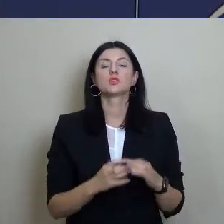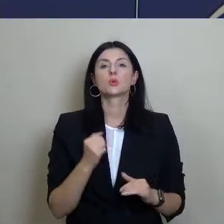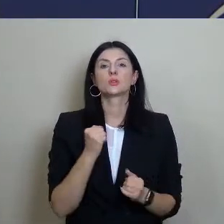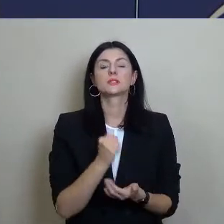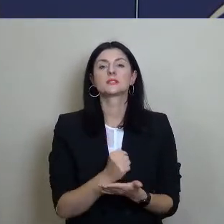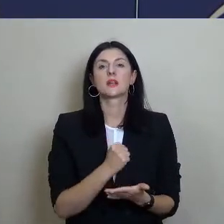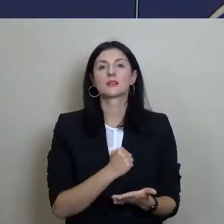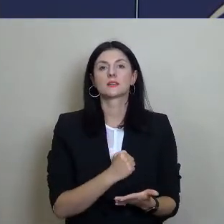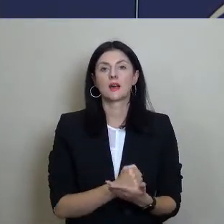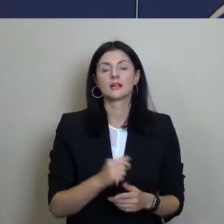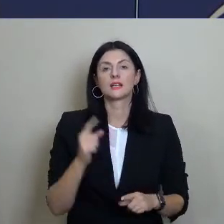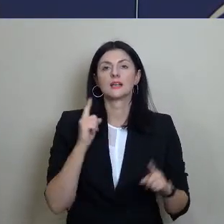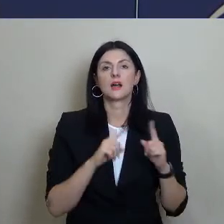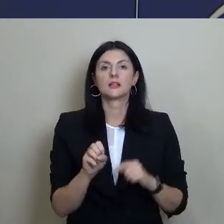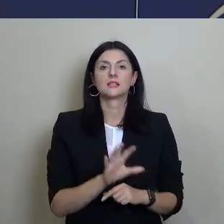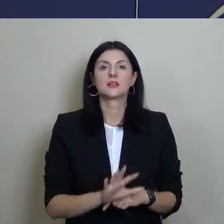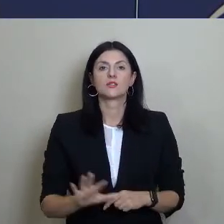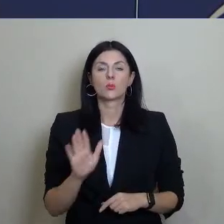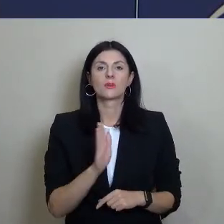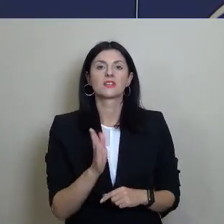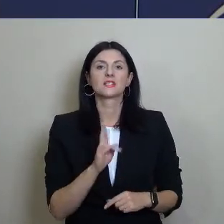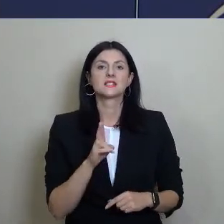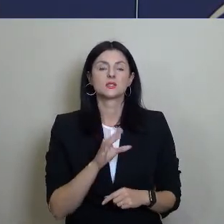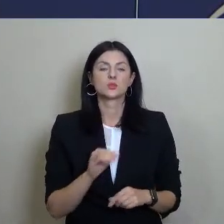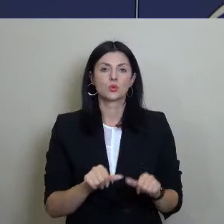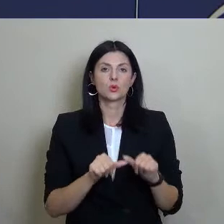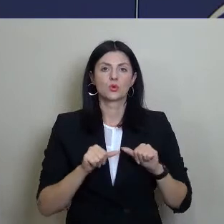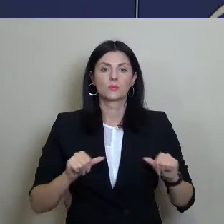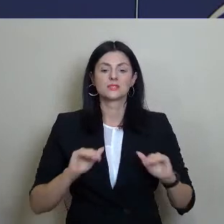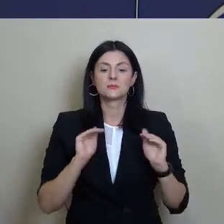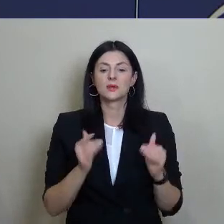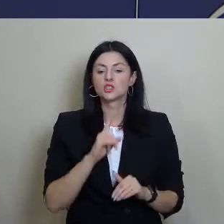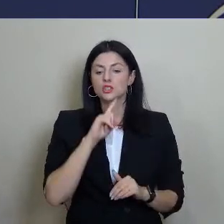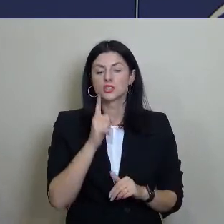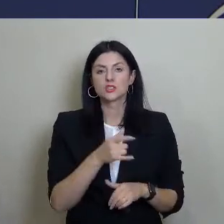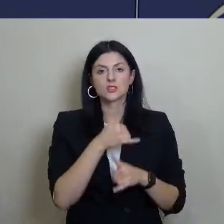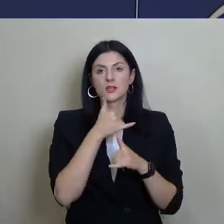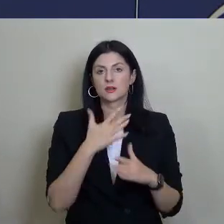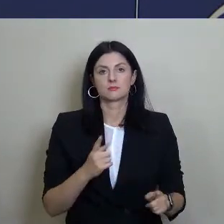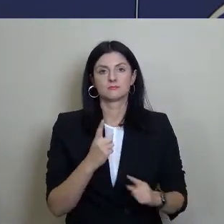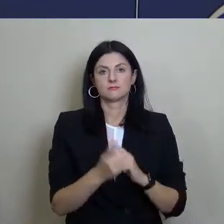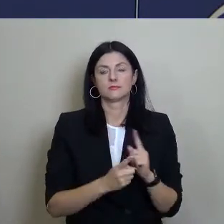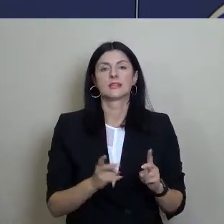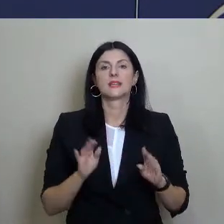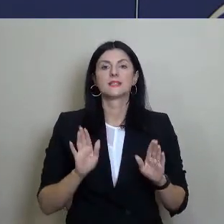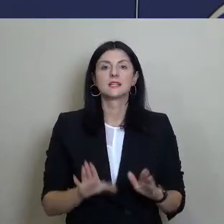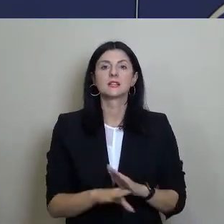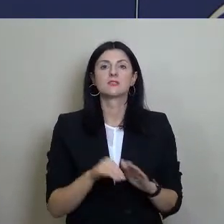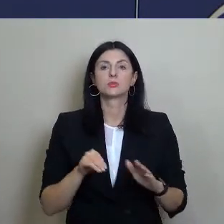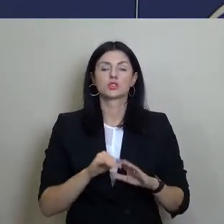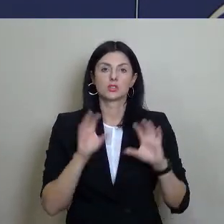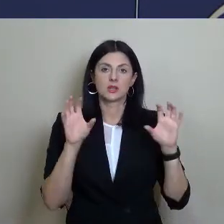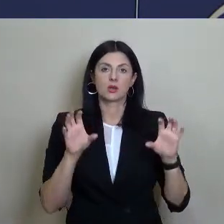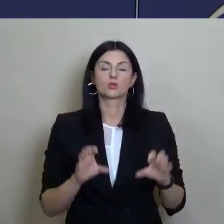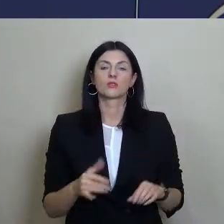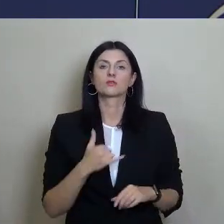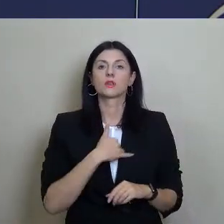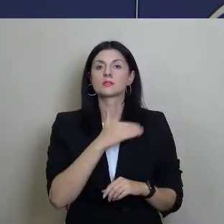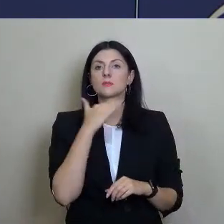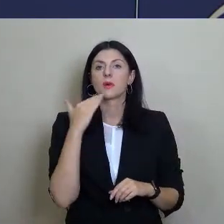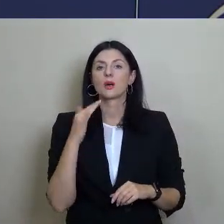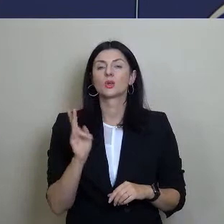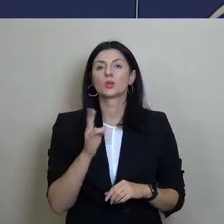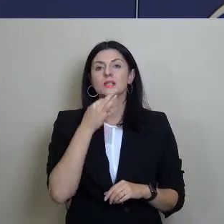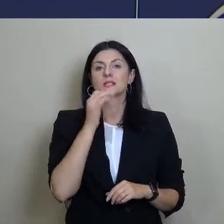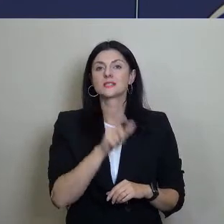the international standards, that's Council of Europe and the Venice Commission, say that you have to amend the legislation